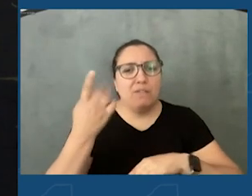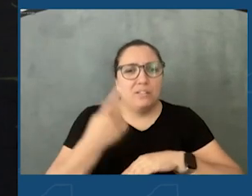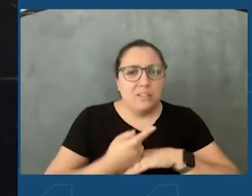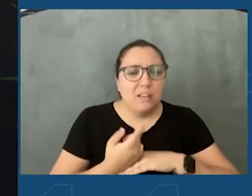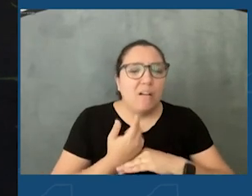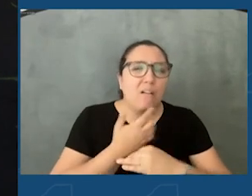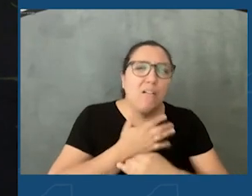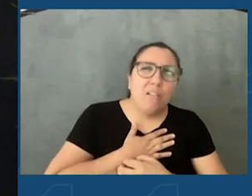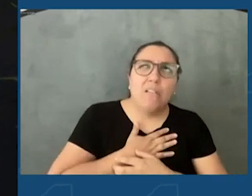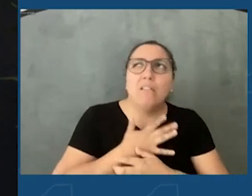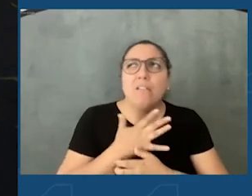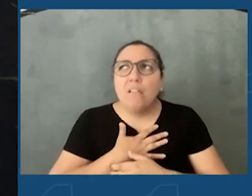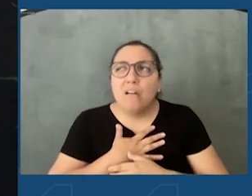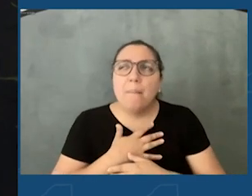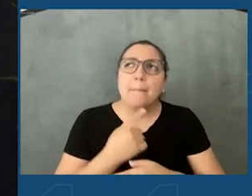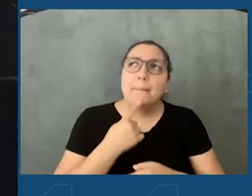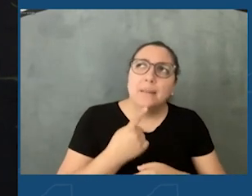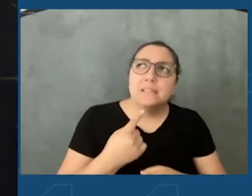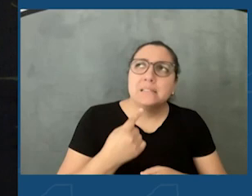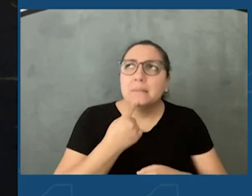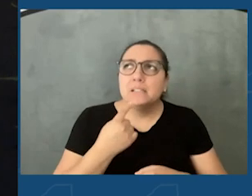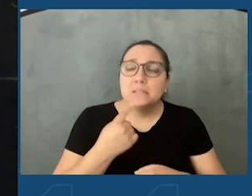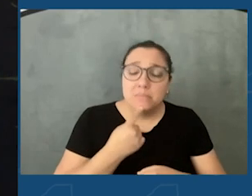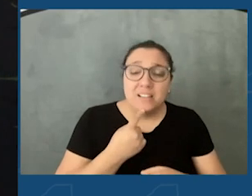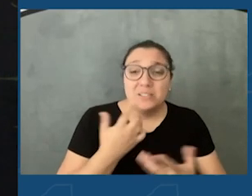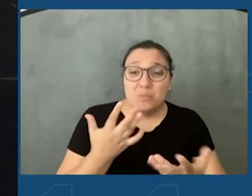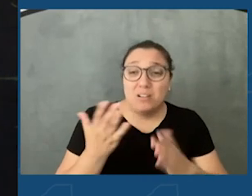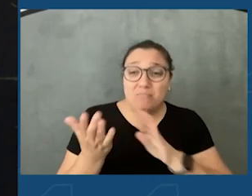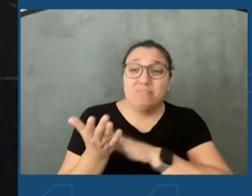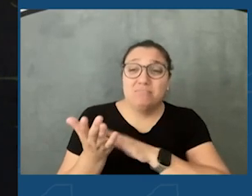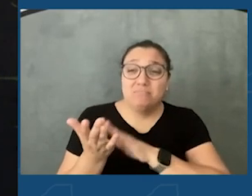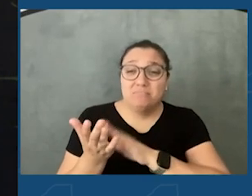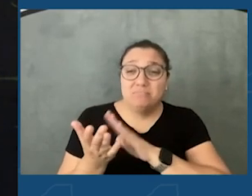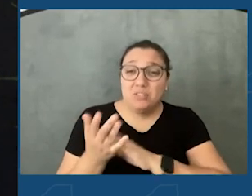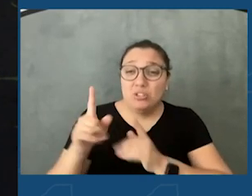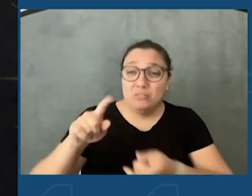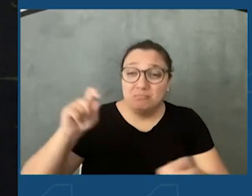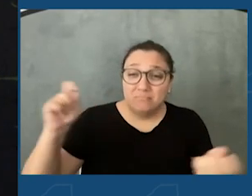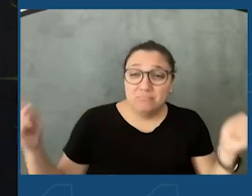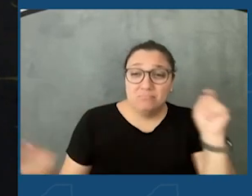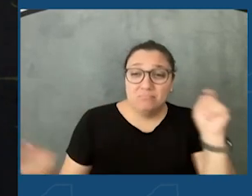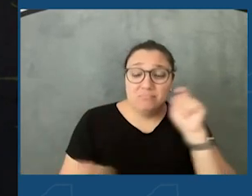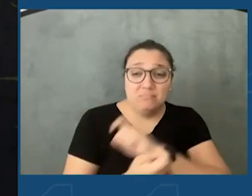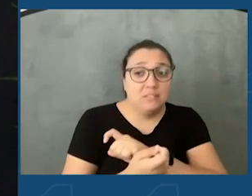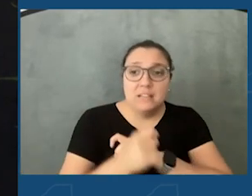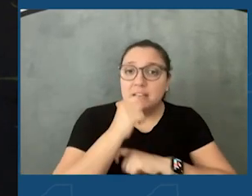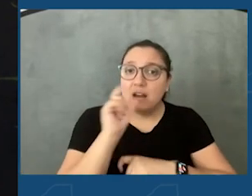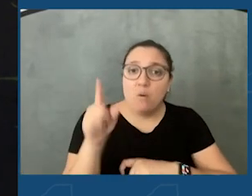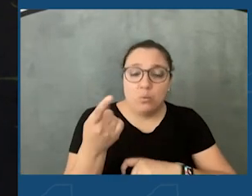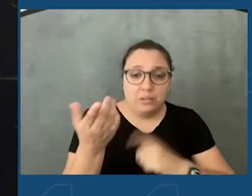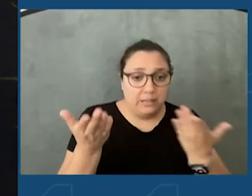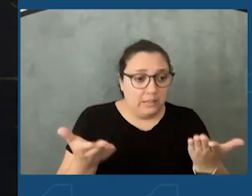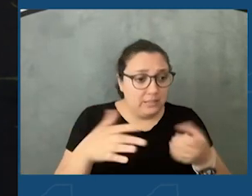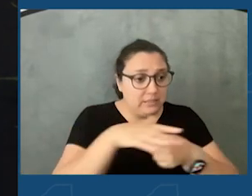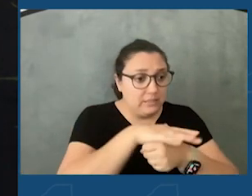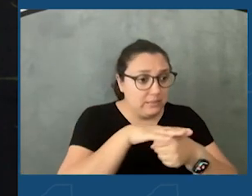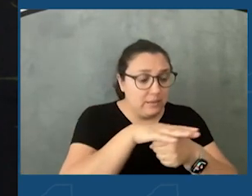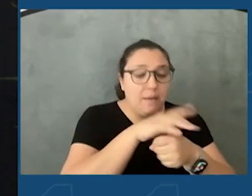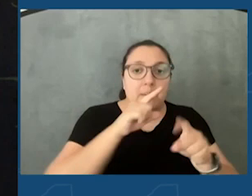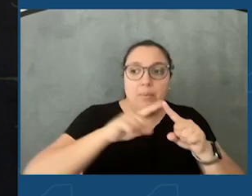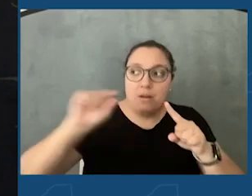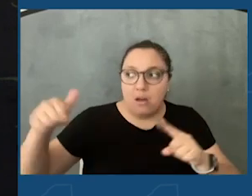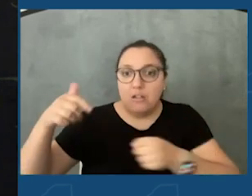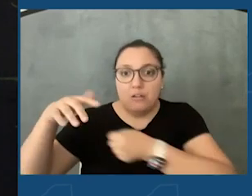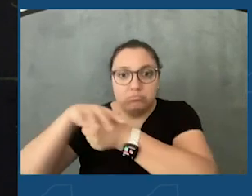commend you for the transformational approach that you are taking to not just its site, but many others. Let's give a huge round of applause to Joe Cotter.